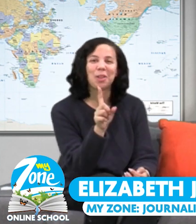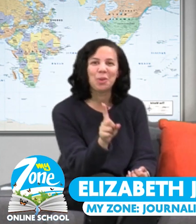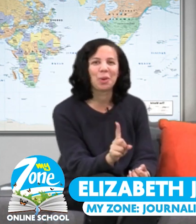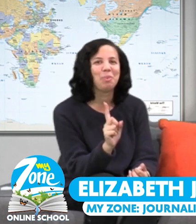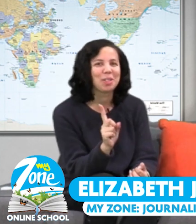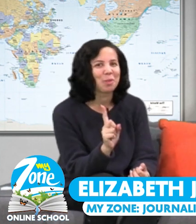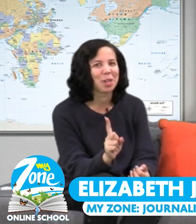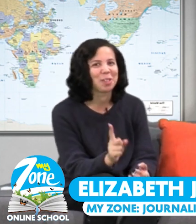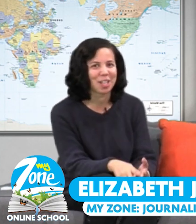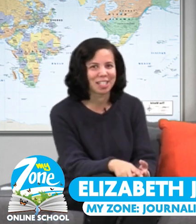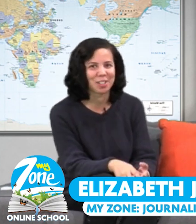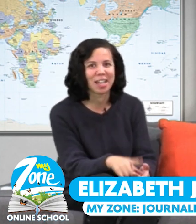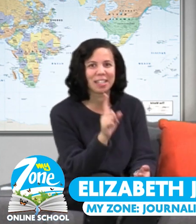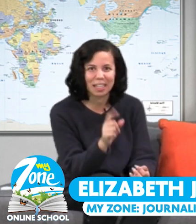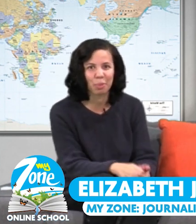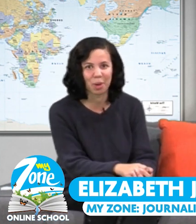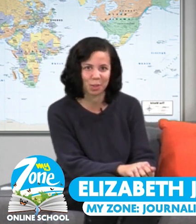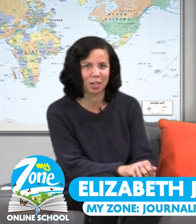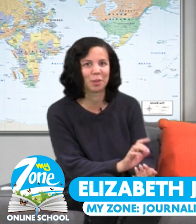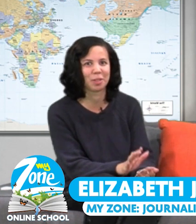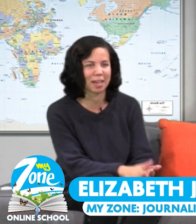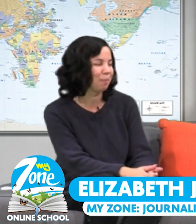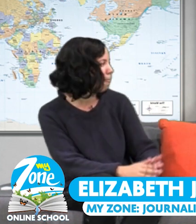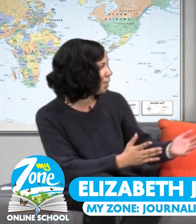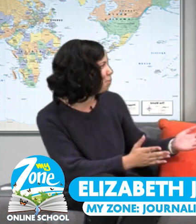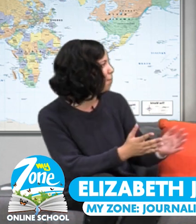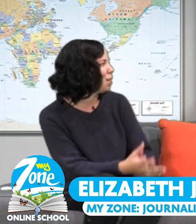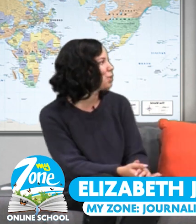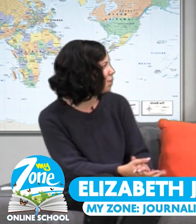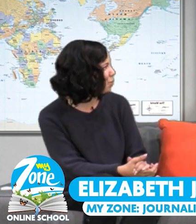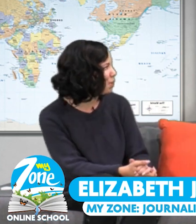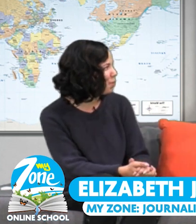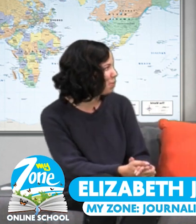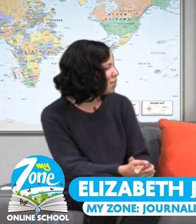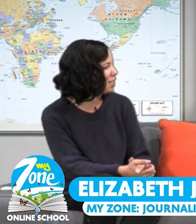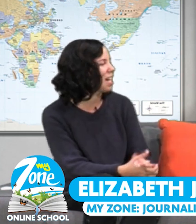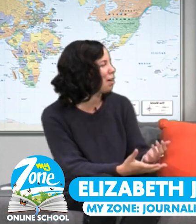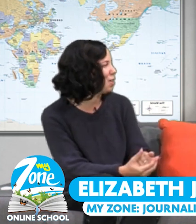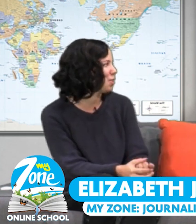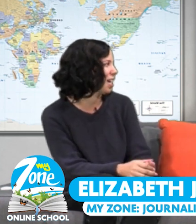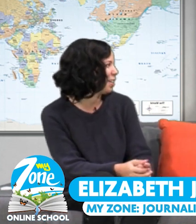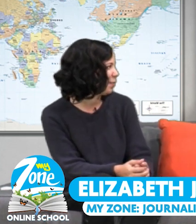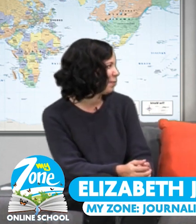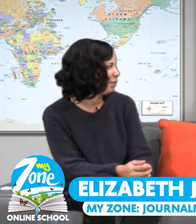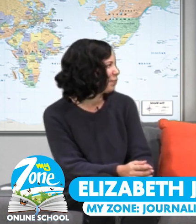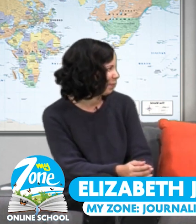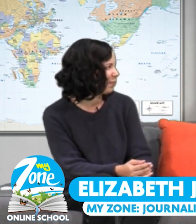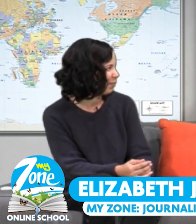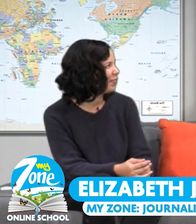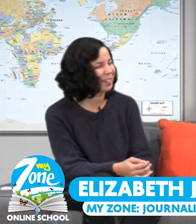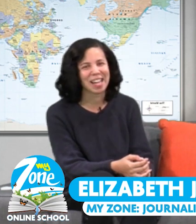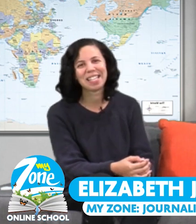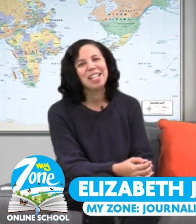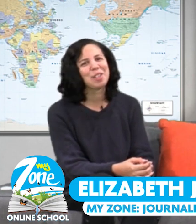it, but please don't forget to sanitize your hands and keep a mask on at all time. So ma'am, thank you so much for being with me today. How are you today? I'm well, thank